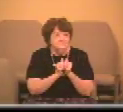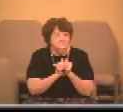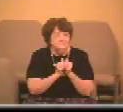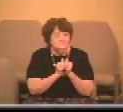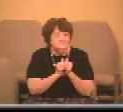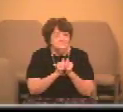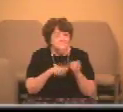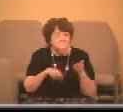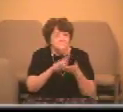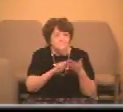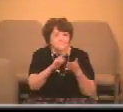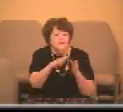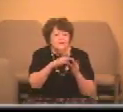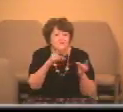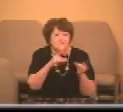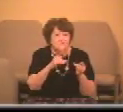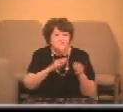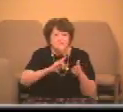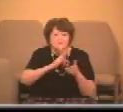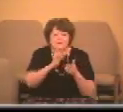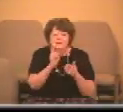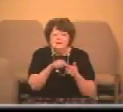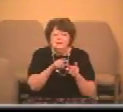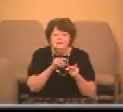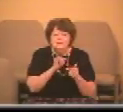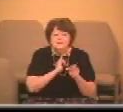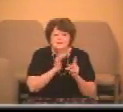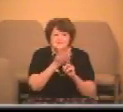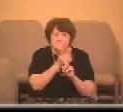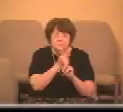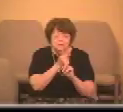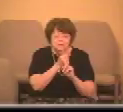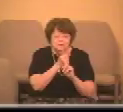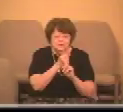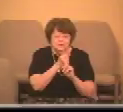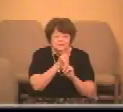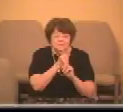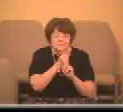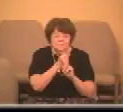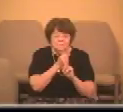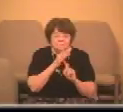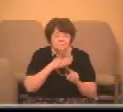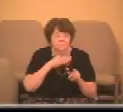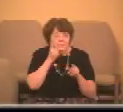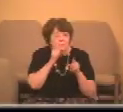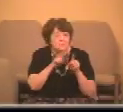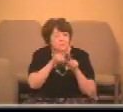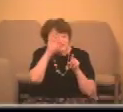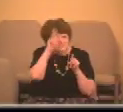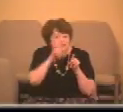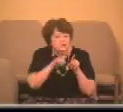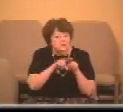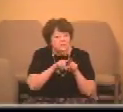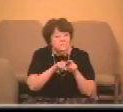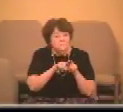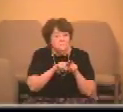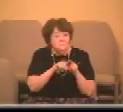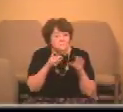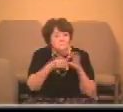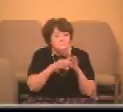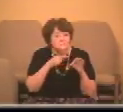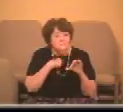So, Holy God, these requests that I hold in my hands, my sisters and brothers, join me now as we lay them at your